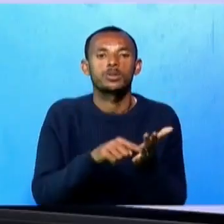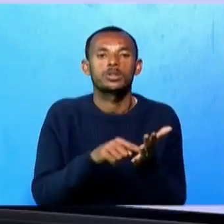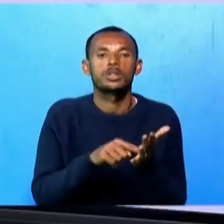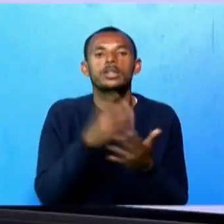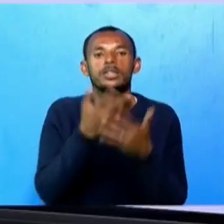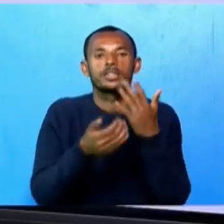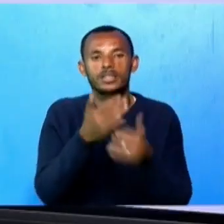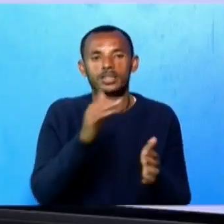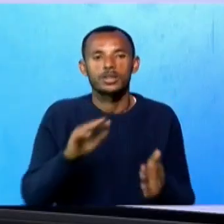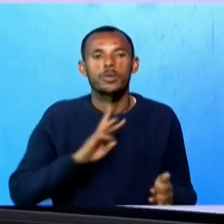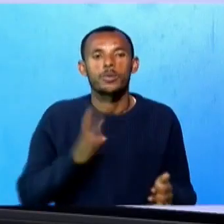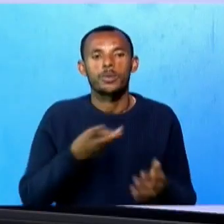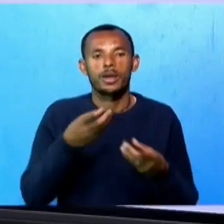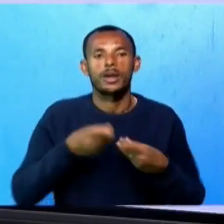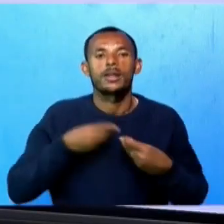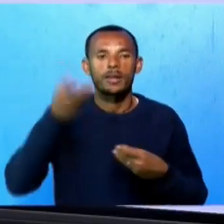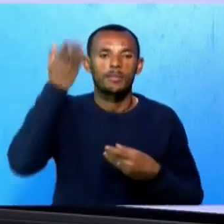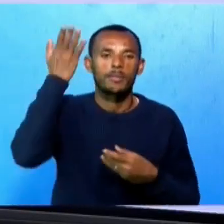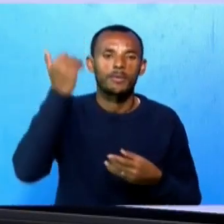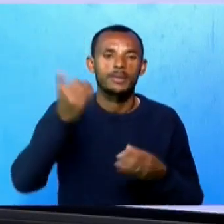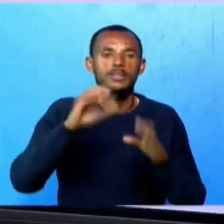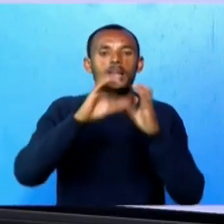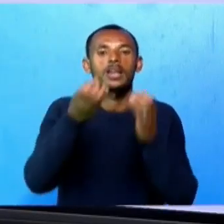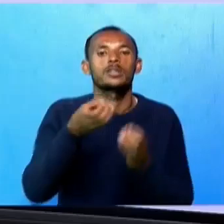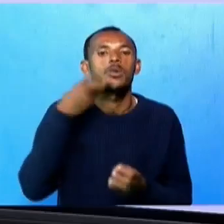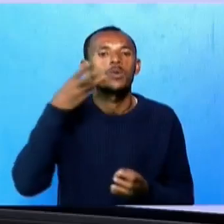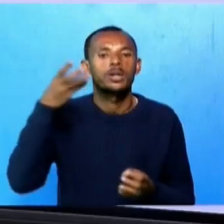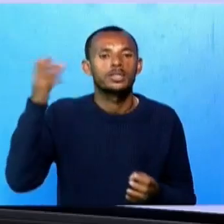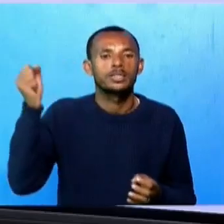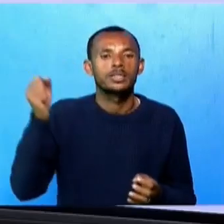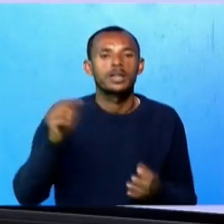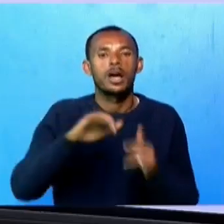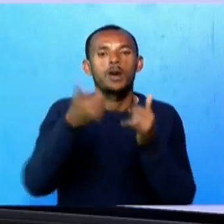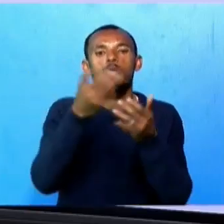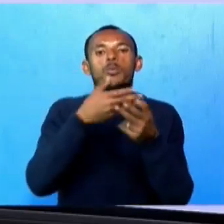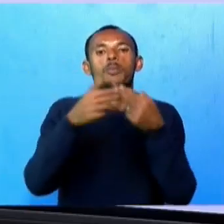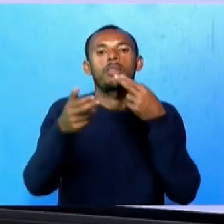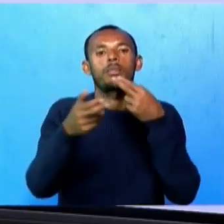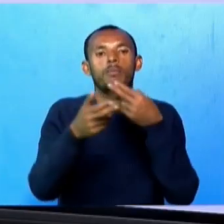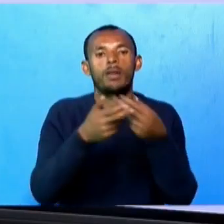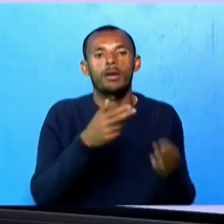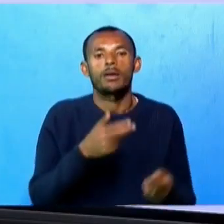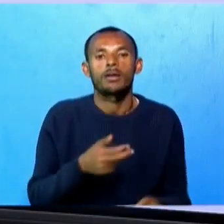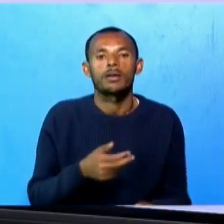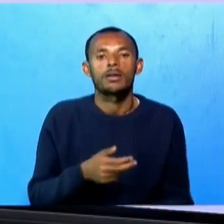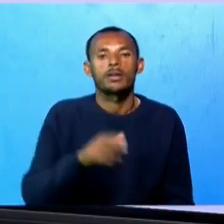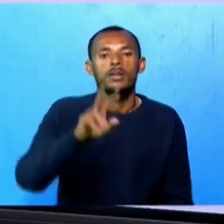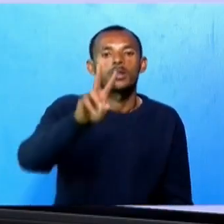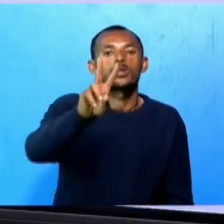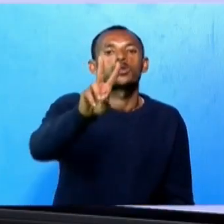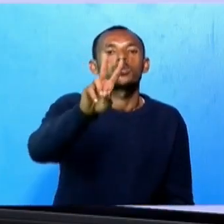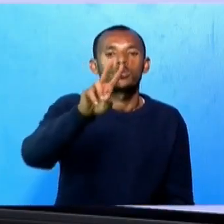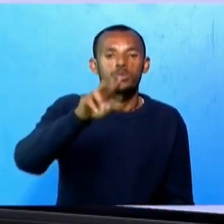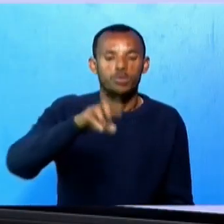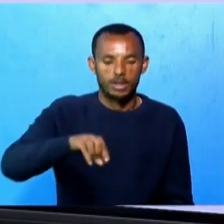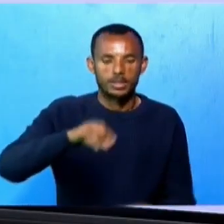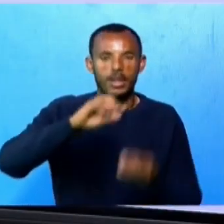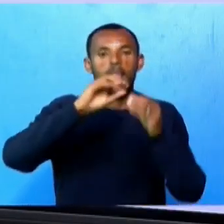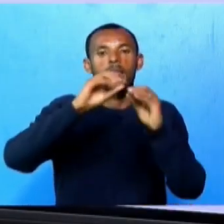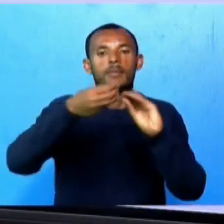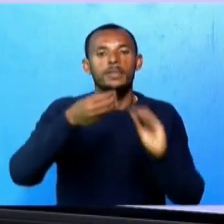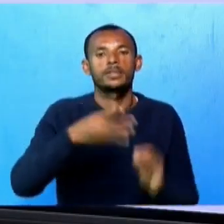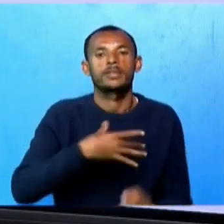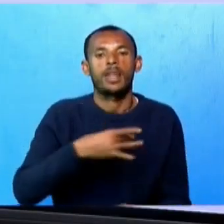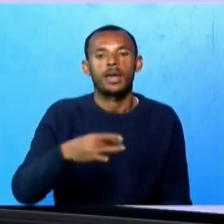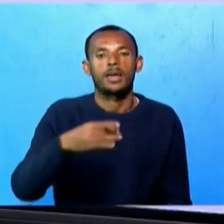that we had in our previous lesson was we have seen how to multiply two rational numbers like